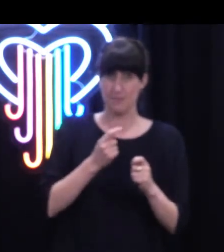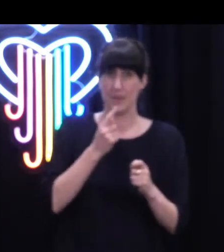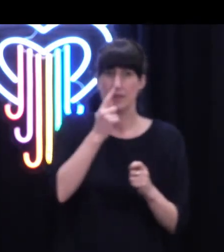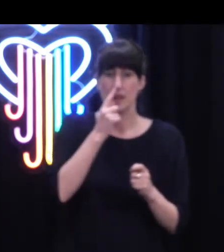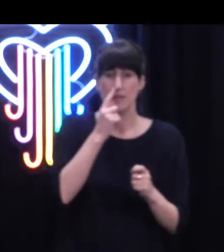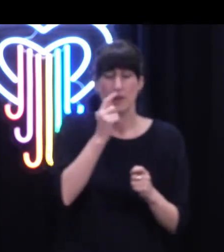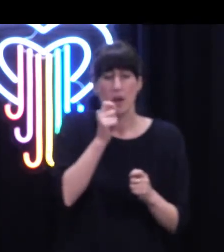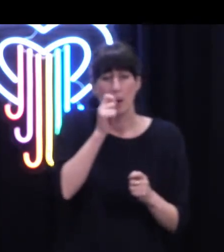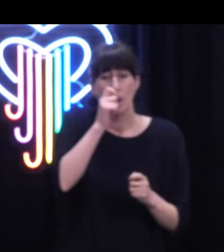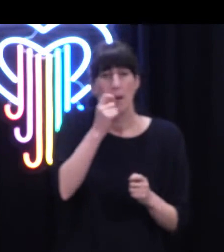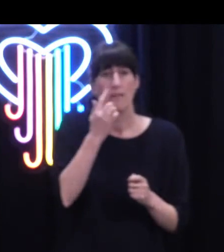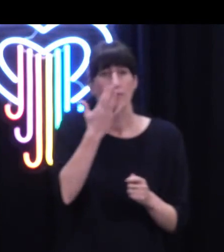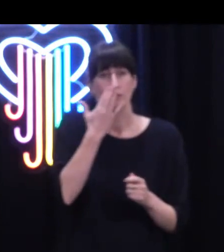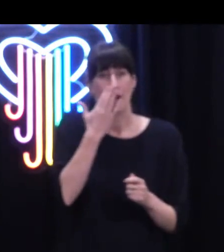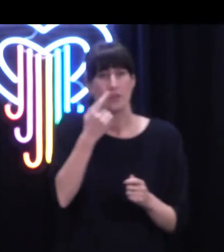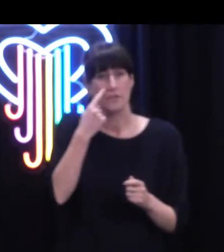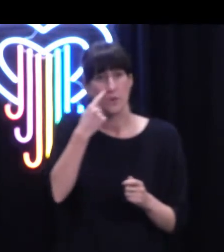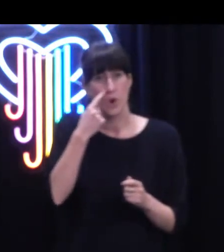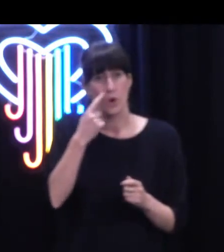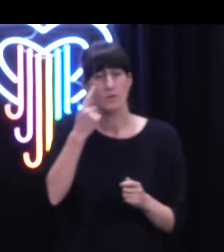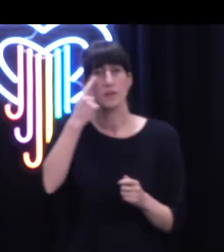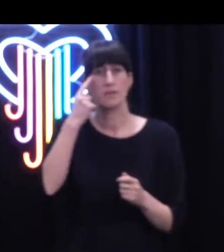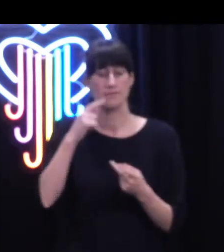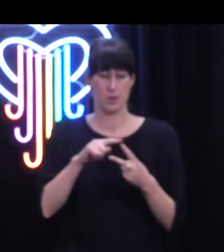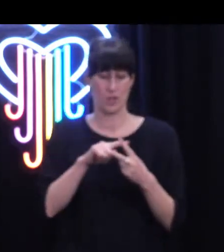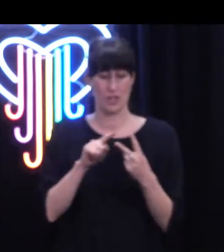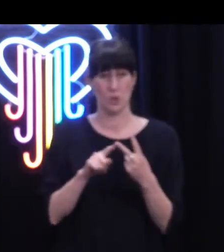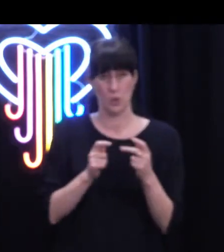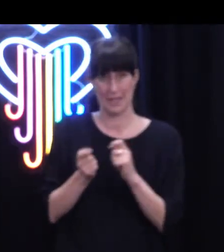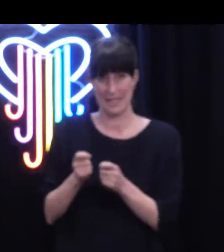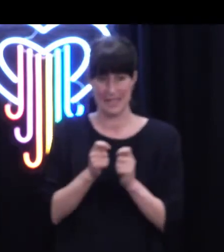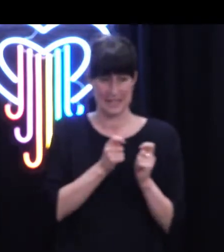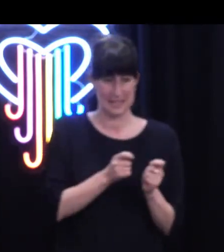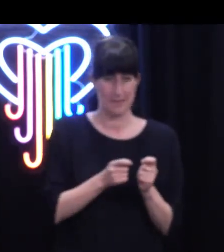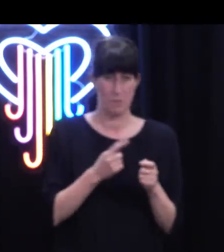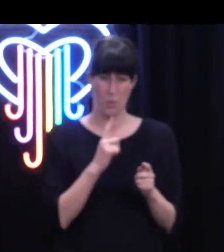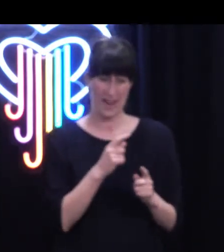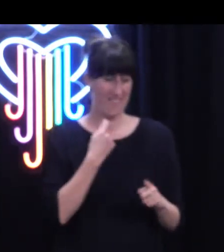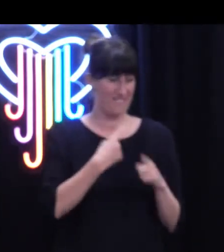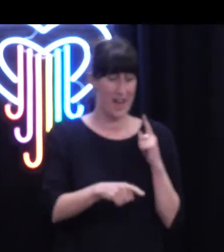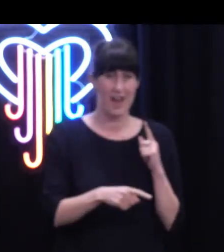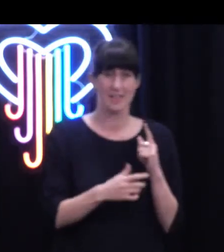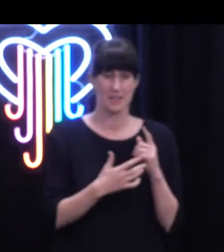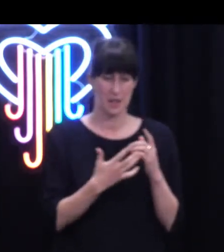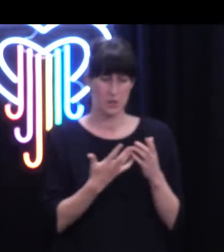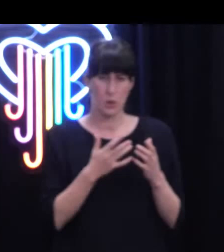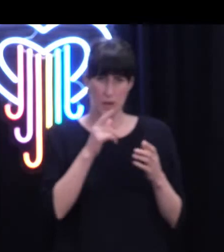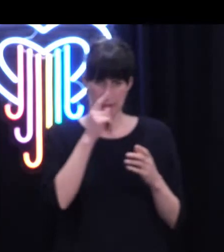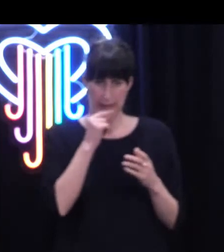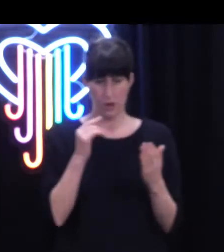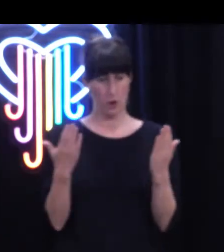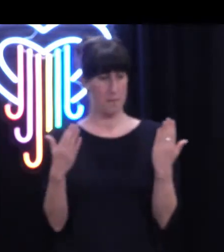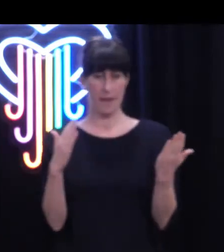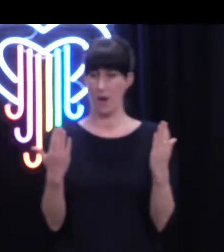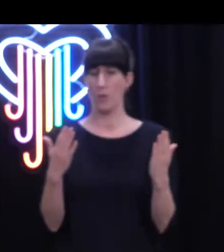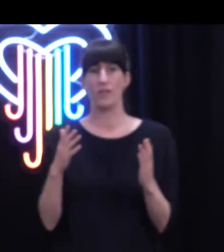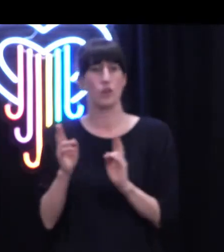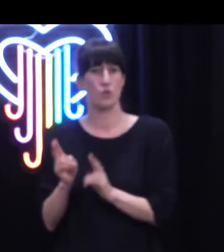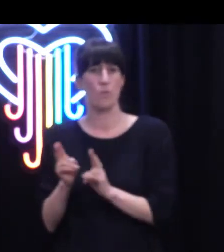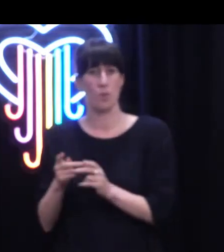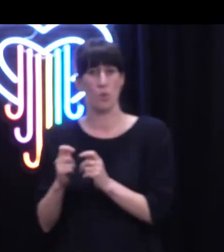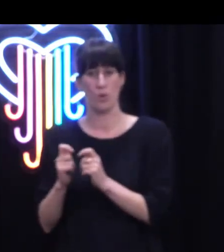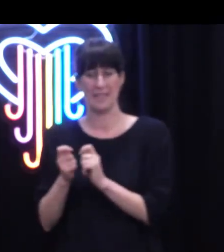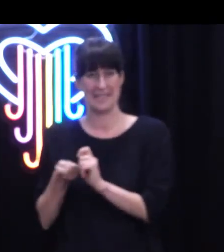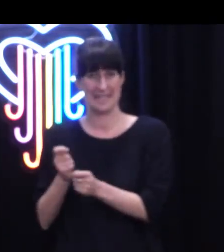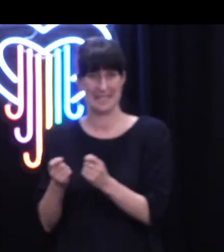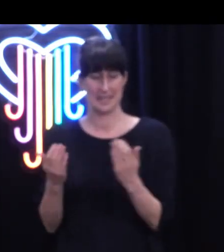the accuracy and usefulness of the tests in this setting and how it can be operationalised, as well as, if someone is positive, give